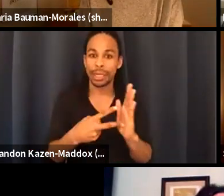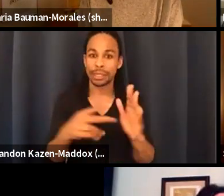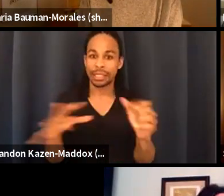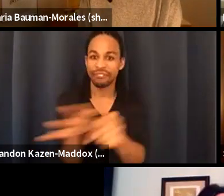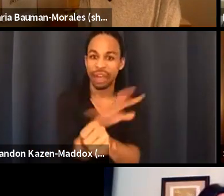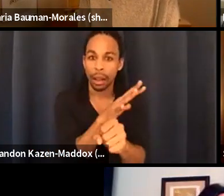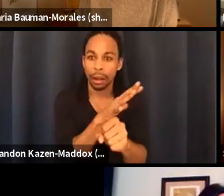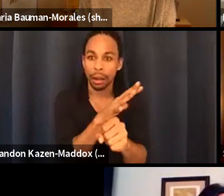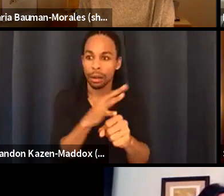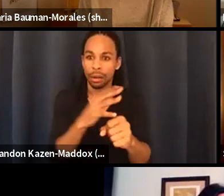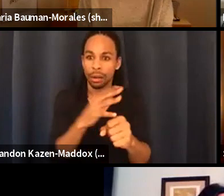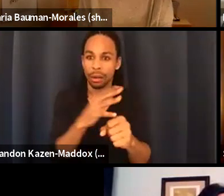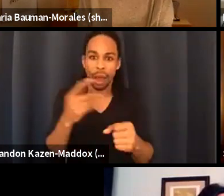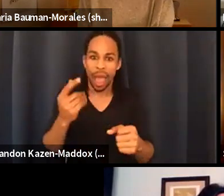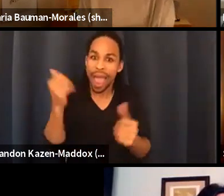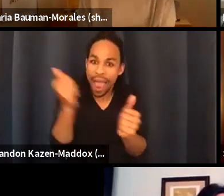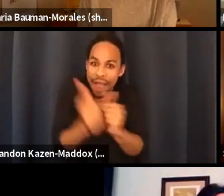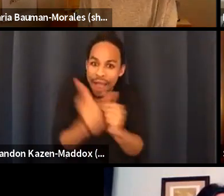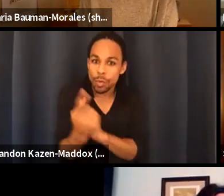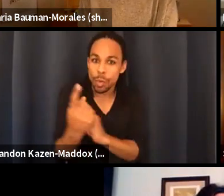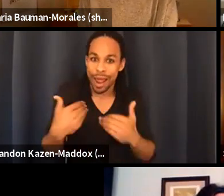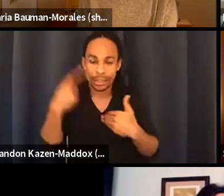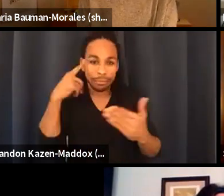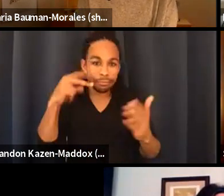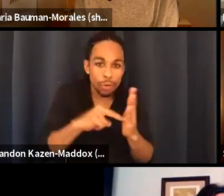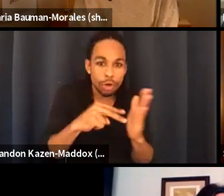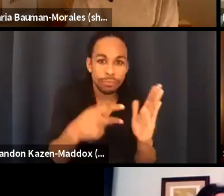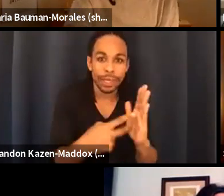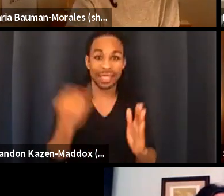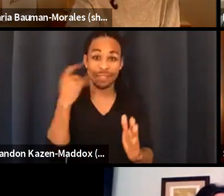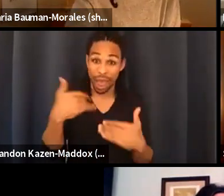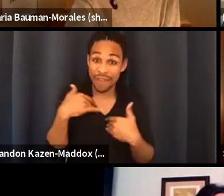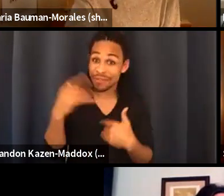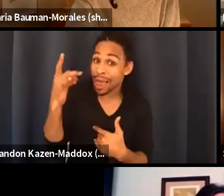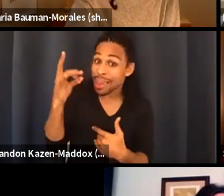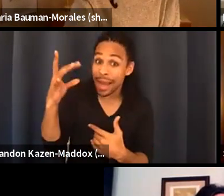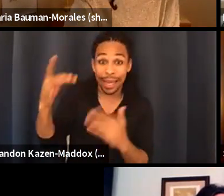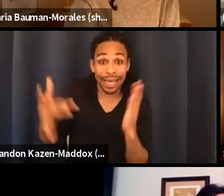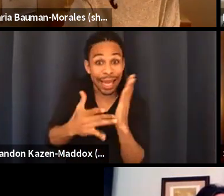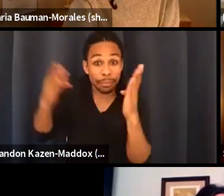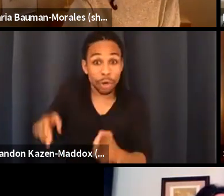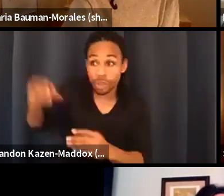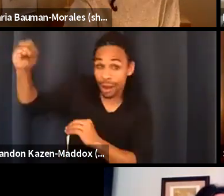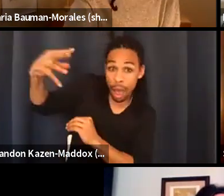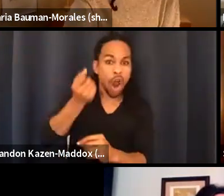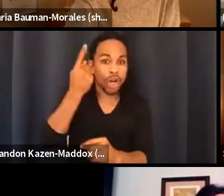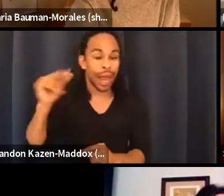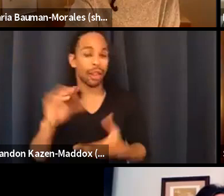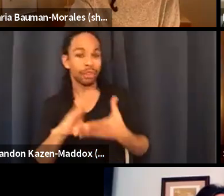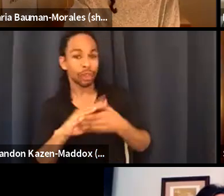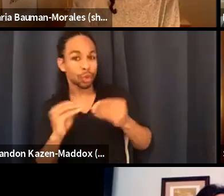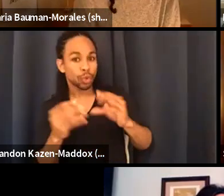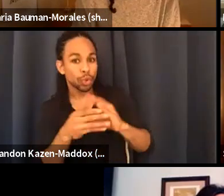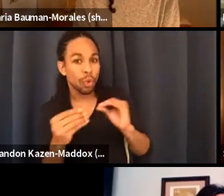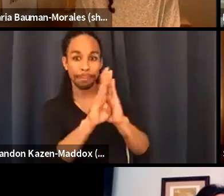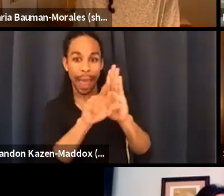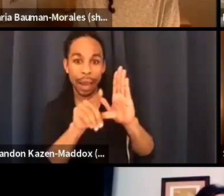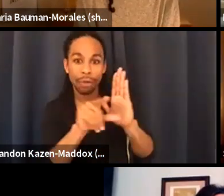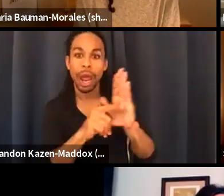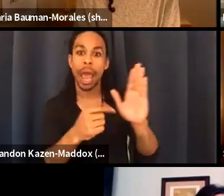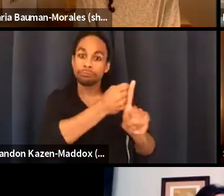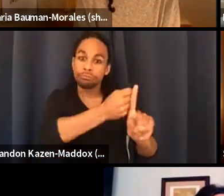lighting technician understand exactly how that lighting contributes to the story and contributes to the overall vision of the creative